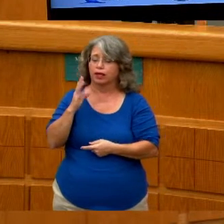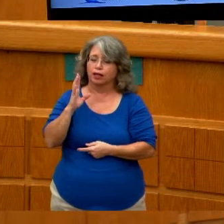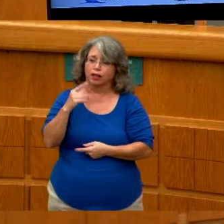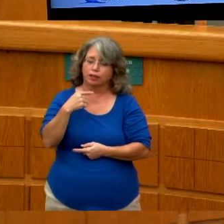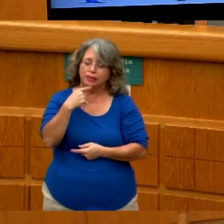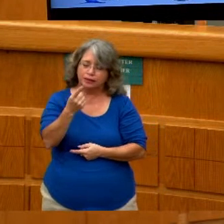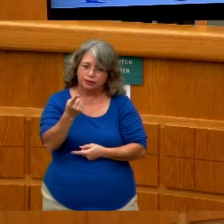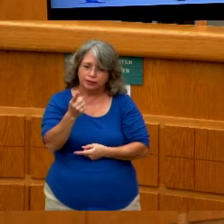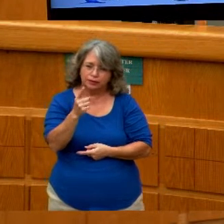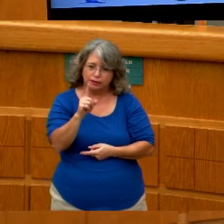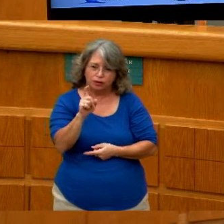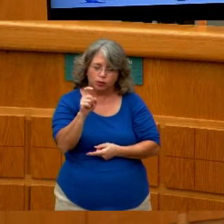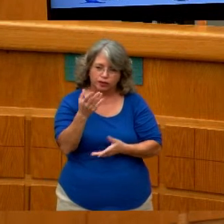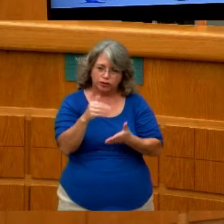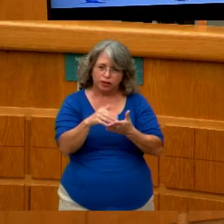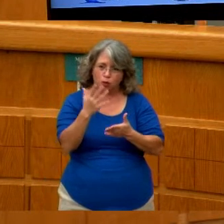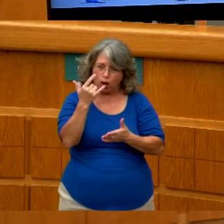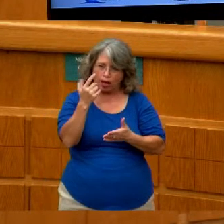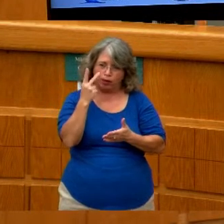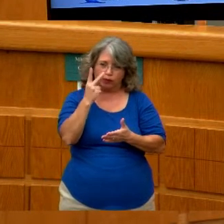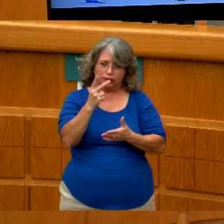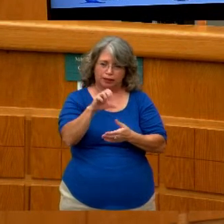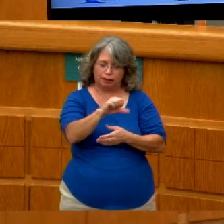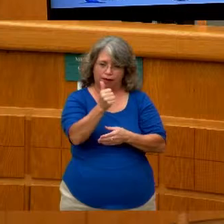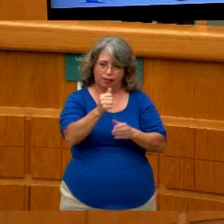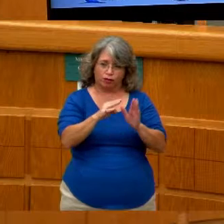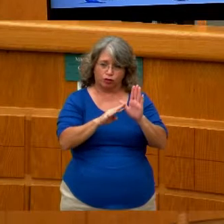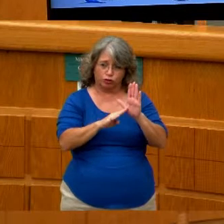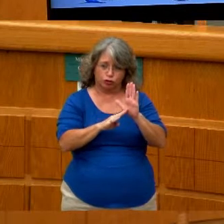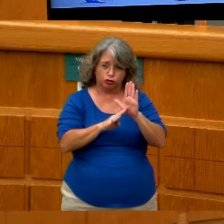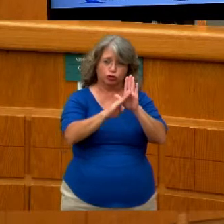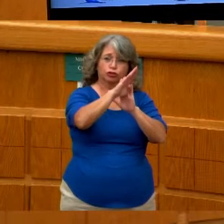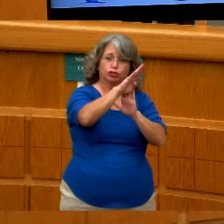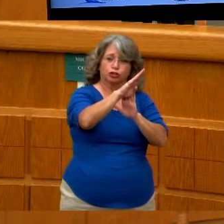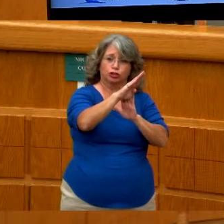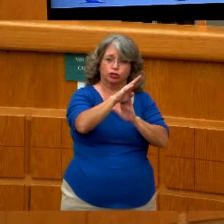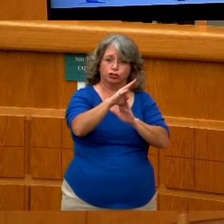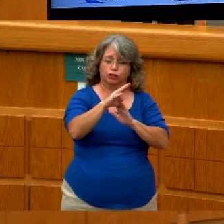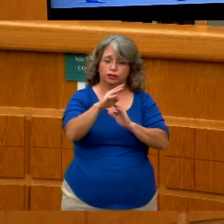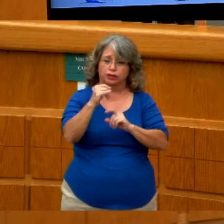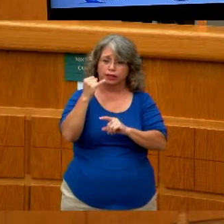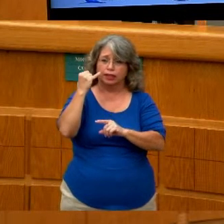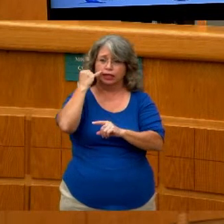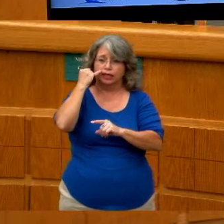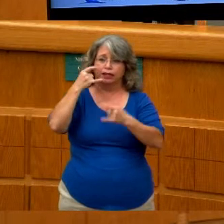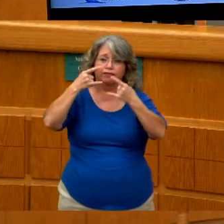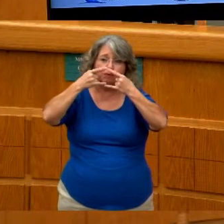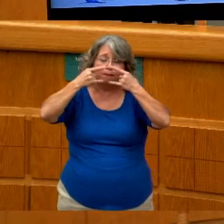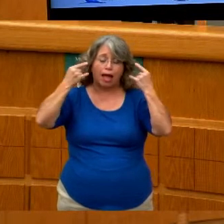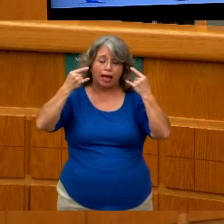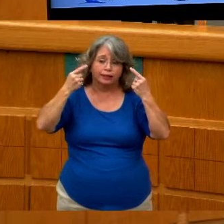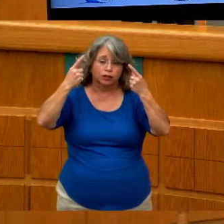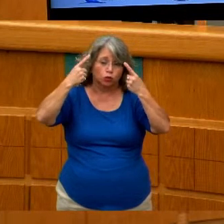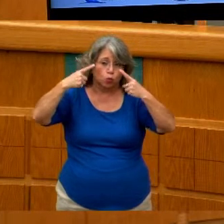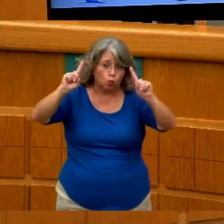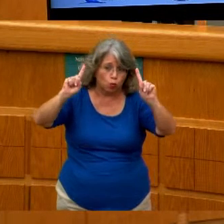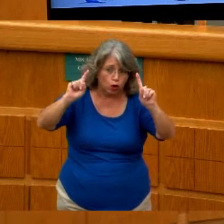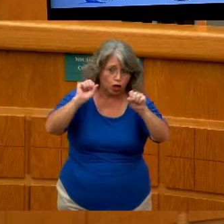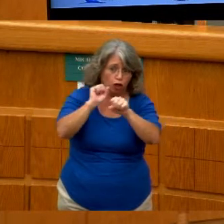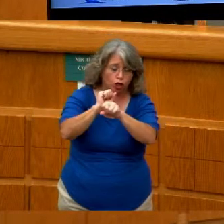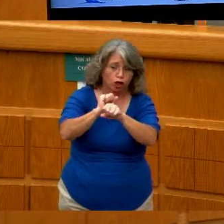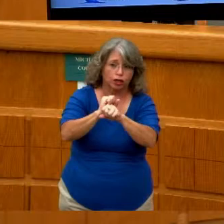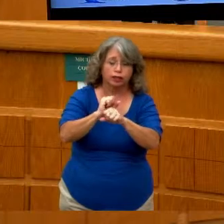circulation, why do you think? Maybe repeat the question back to you to make sure I've got it. Why are we seeing another